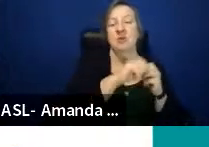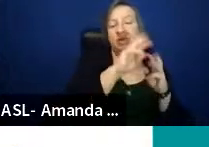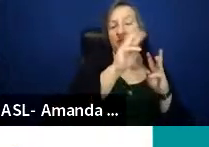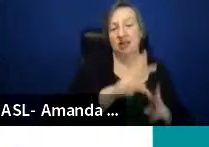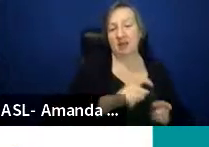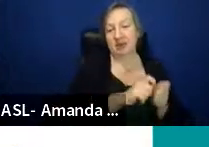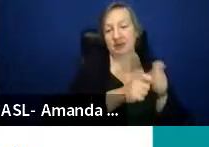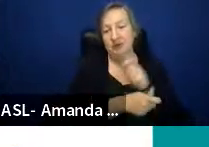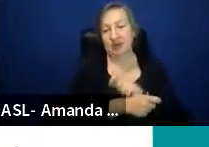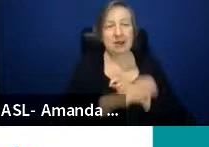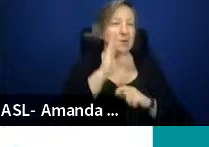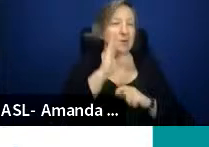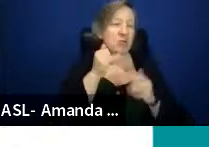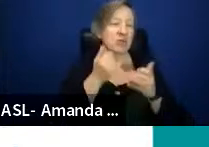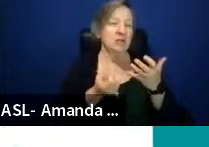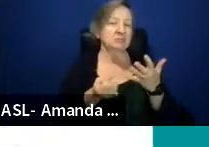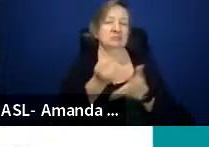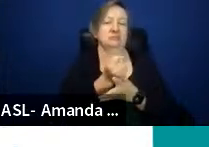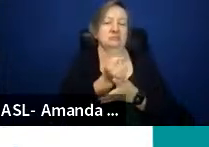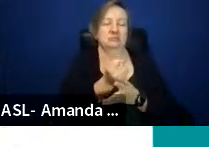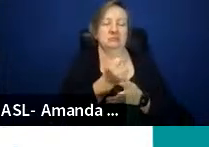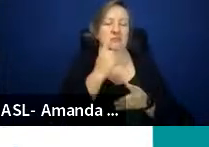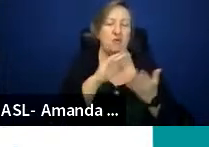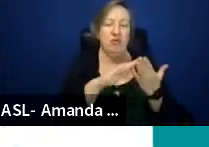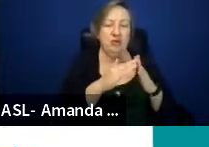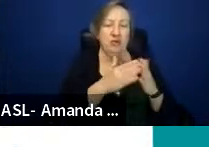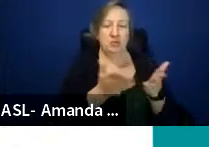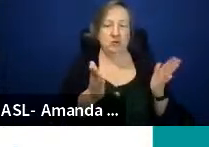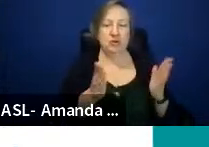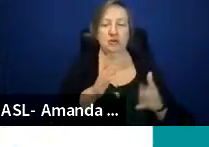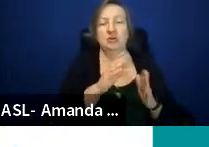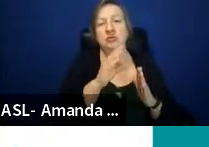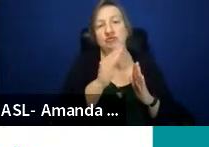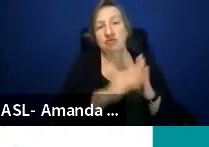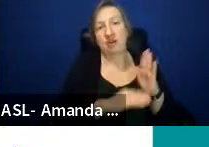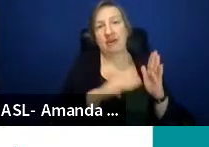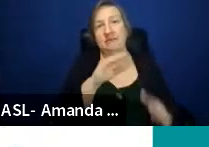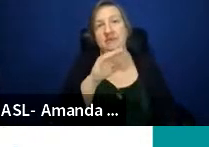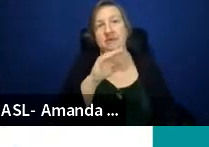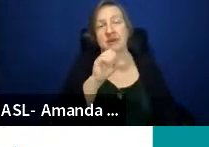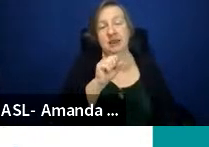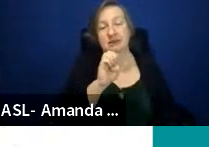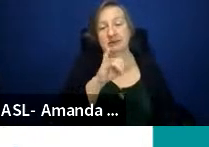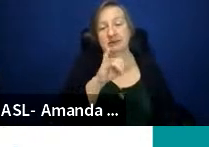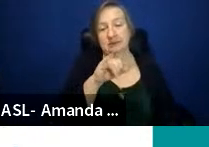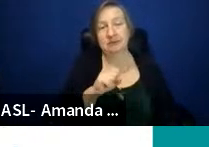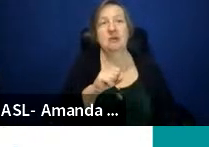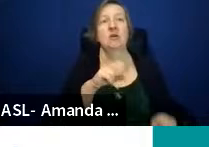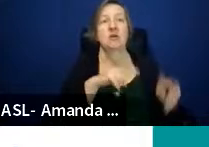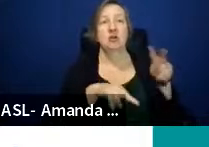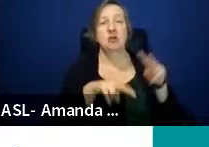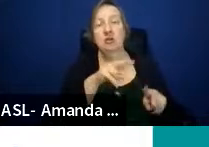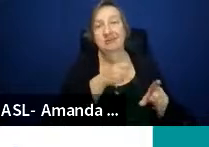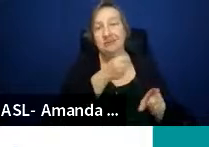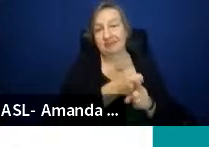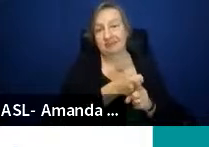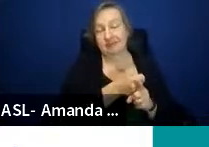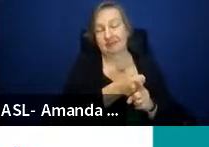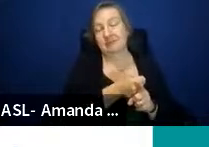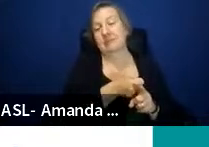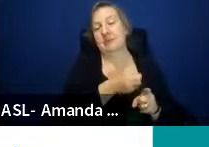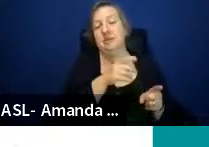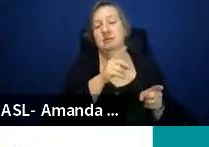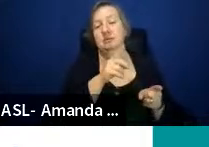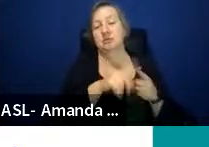really a top priority for our community. The draft EIS looks at impacts to climate through GHG emissions, greenhouse